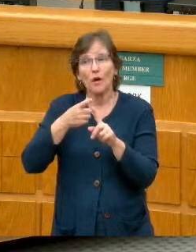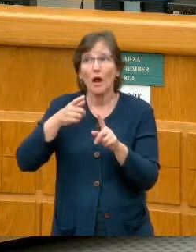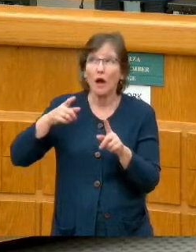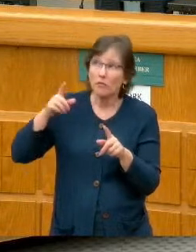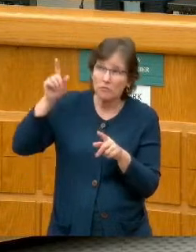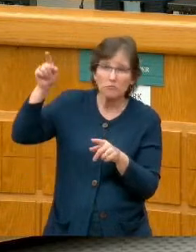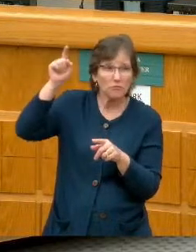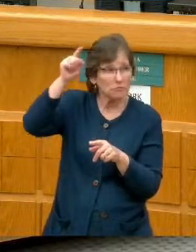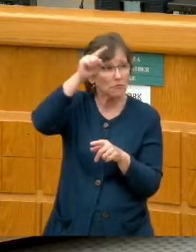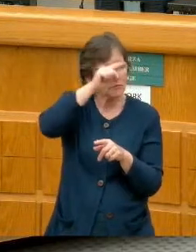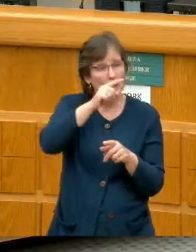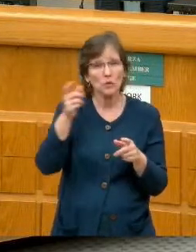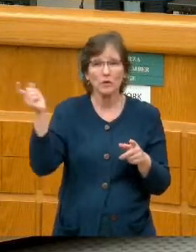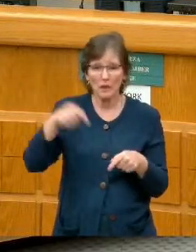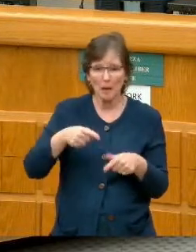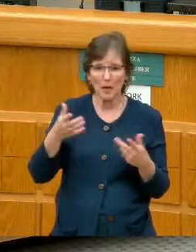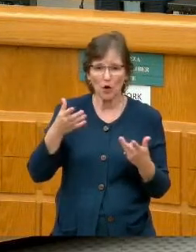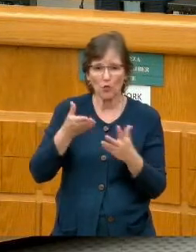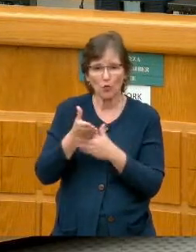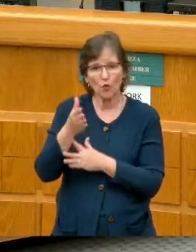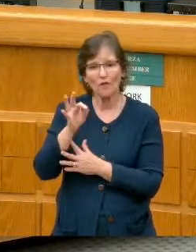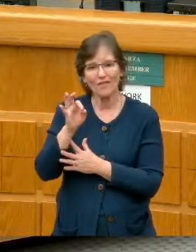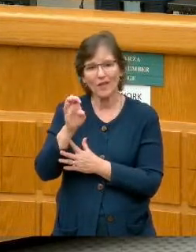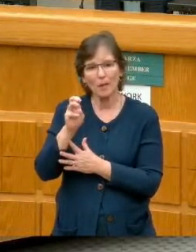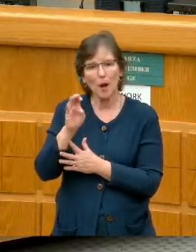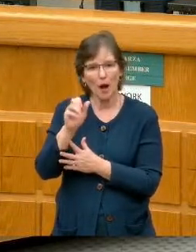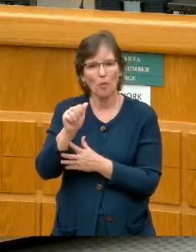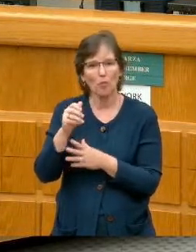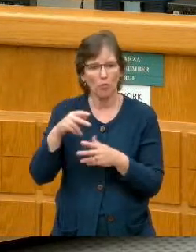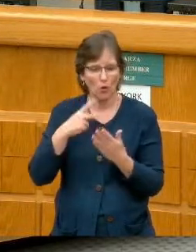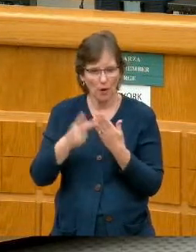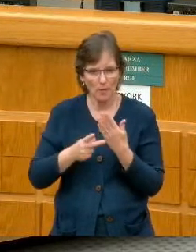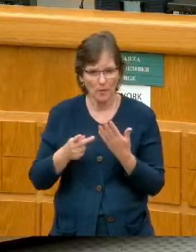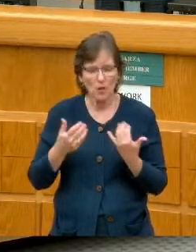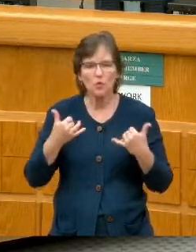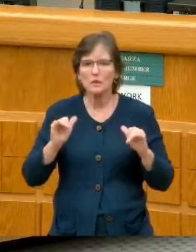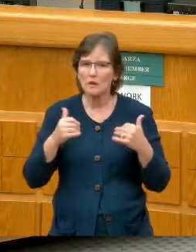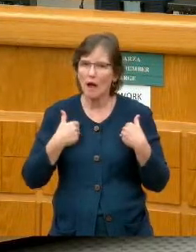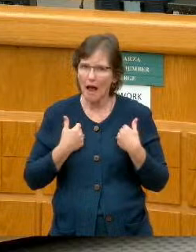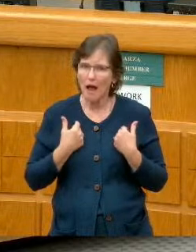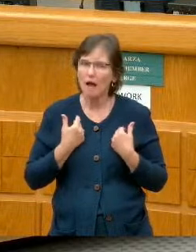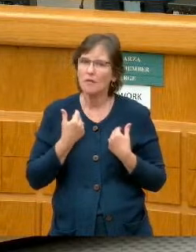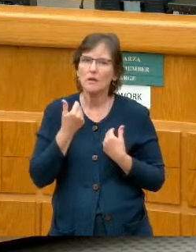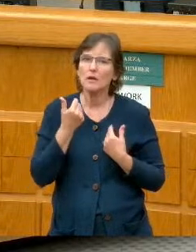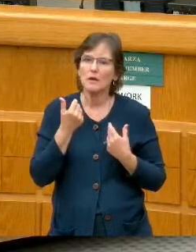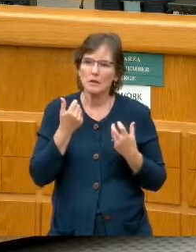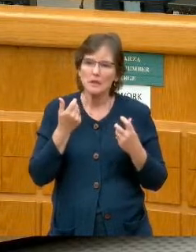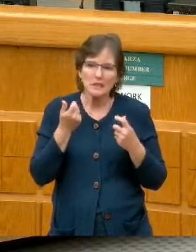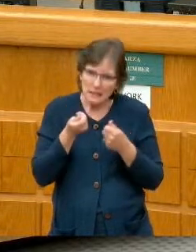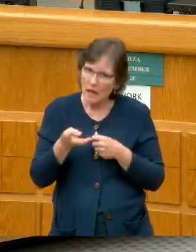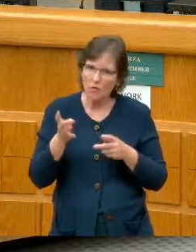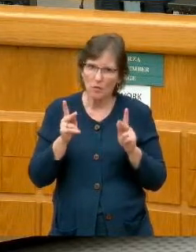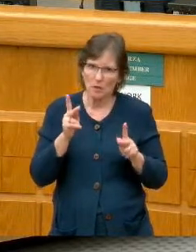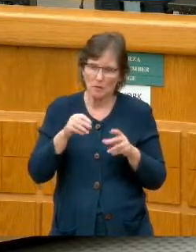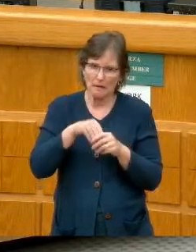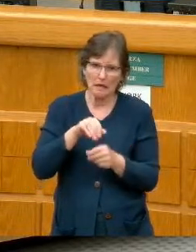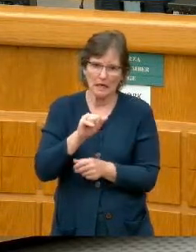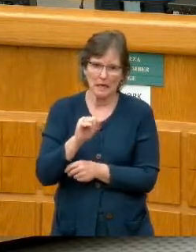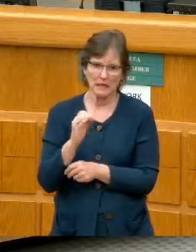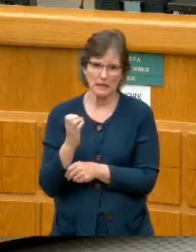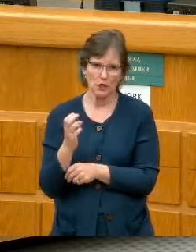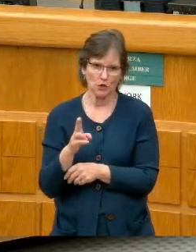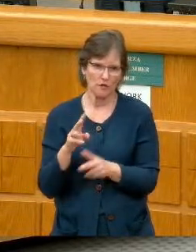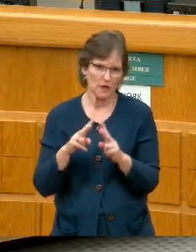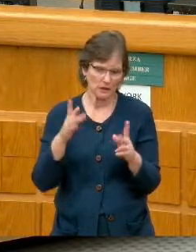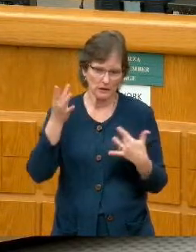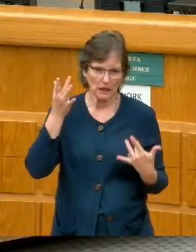number that we had last week. If you look at these bars here really closely, you'll notice that really in the past week to week and a half, there